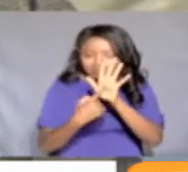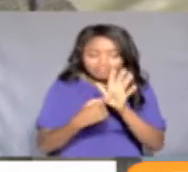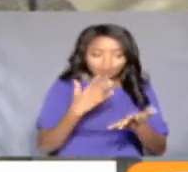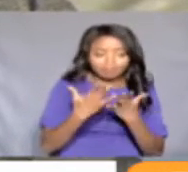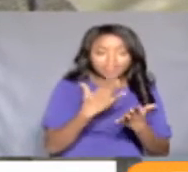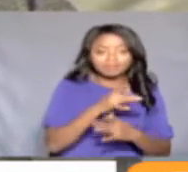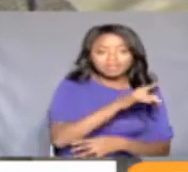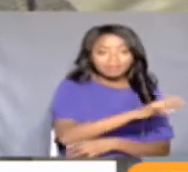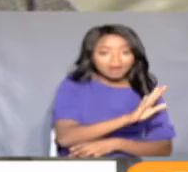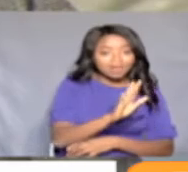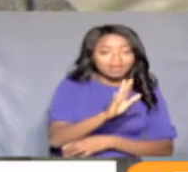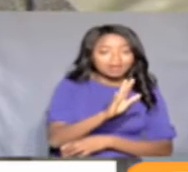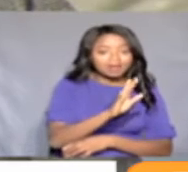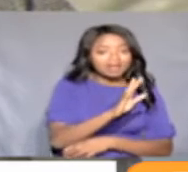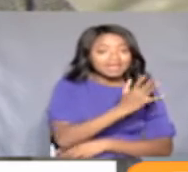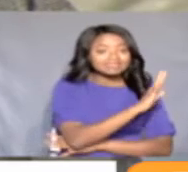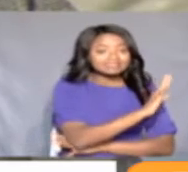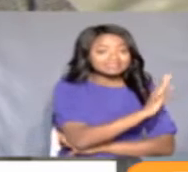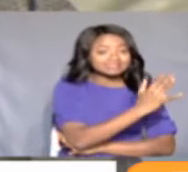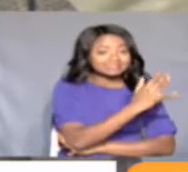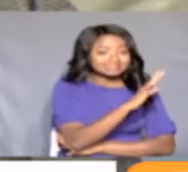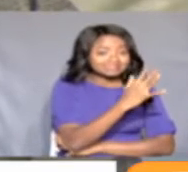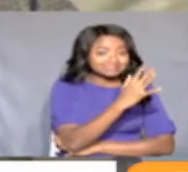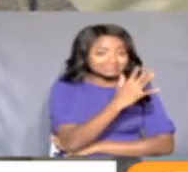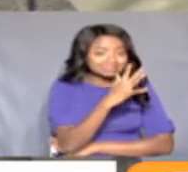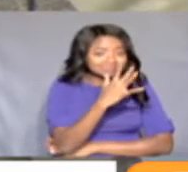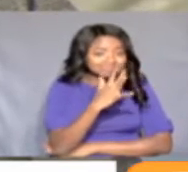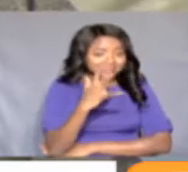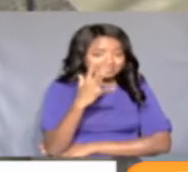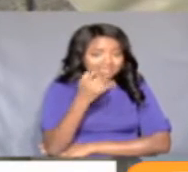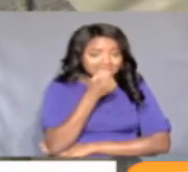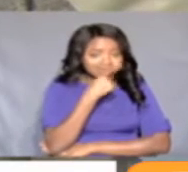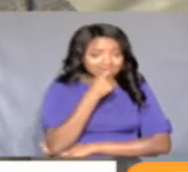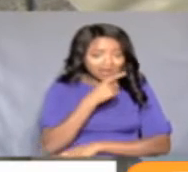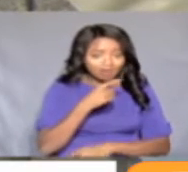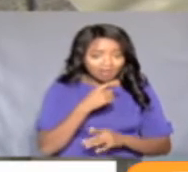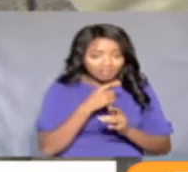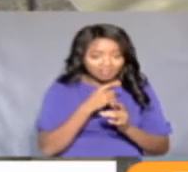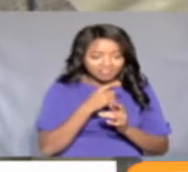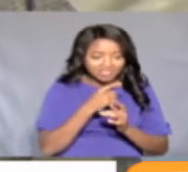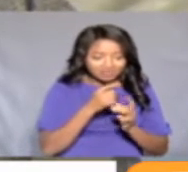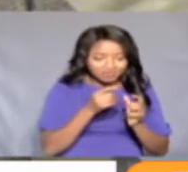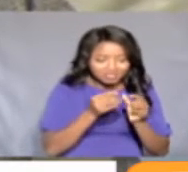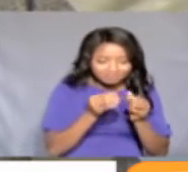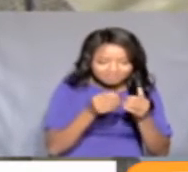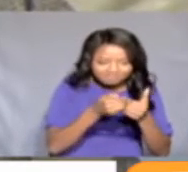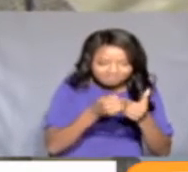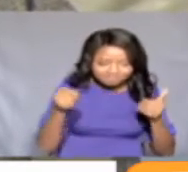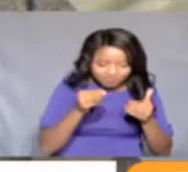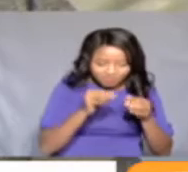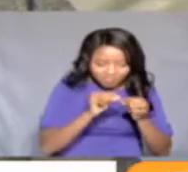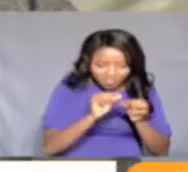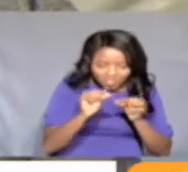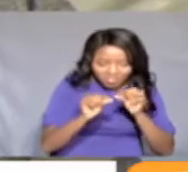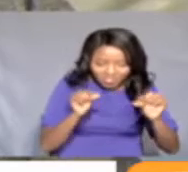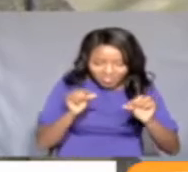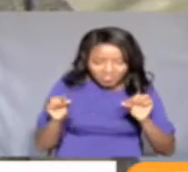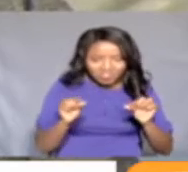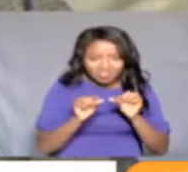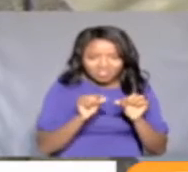and purify them and isolate pure compounds, then they lose activity. Mm-hmm. Because they need to work